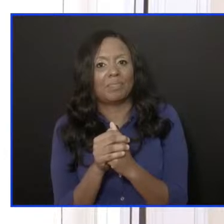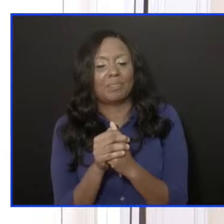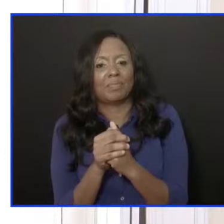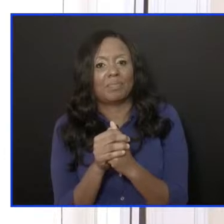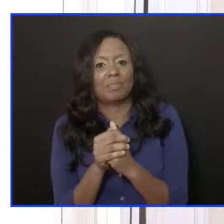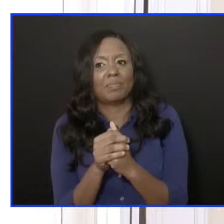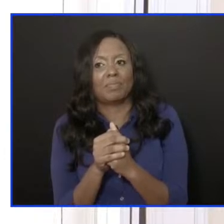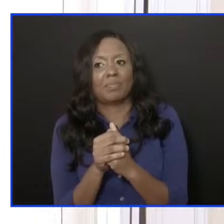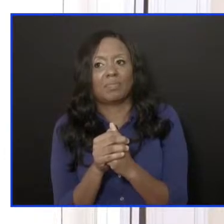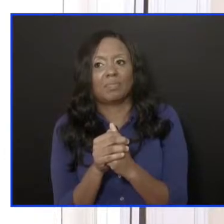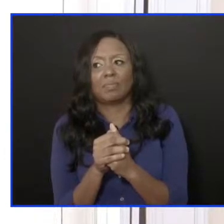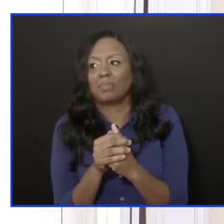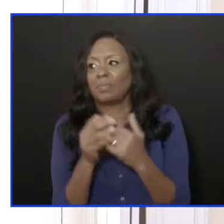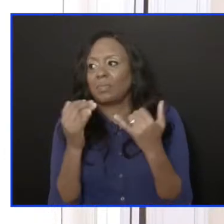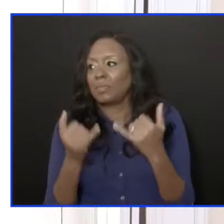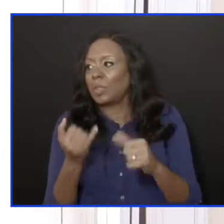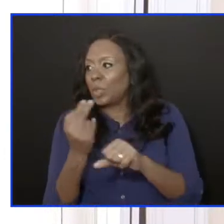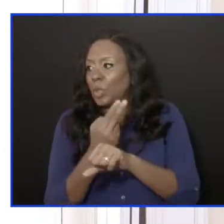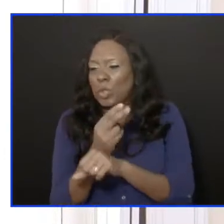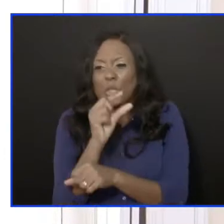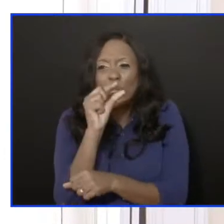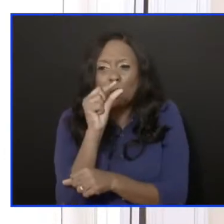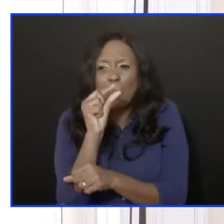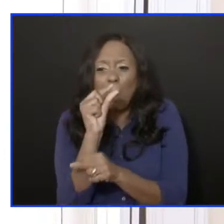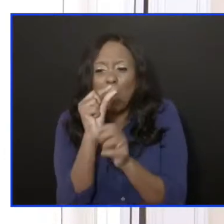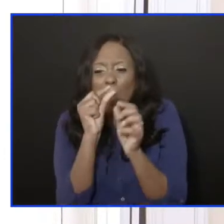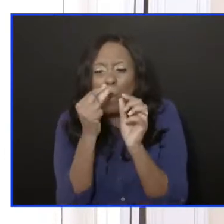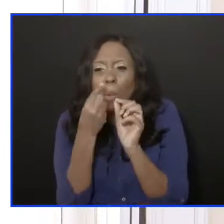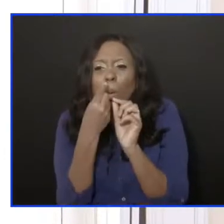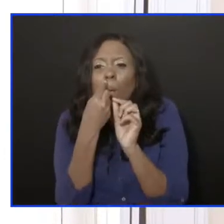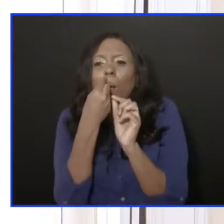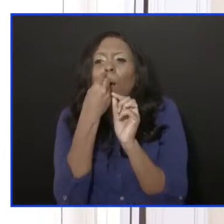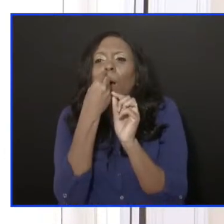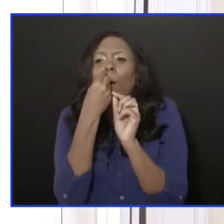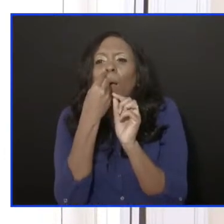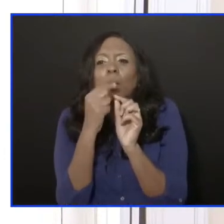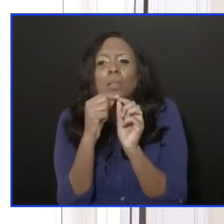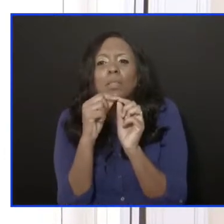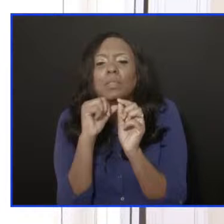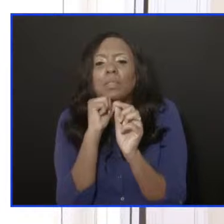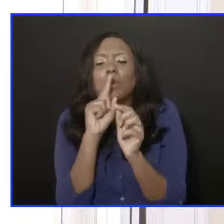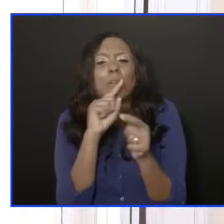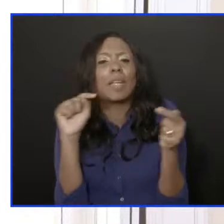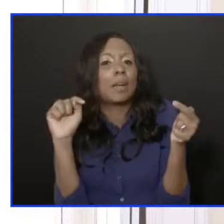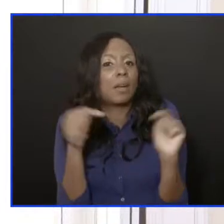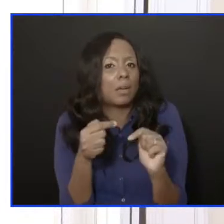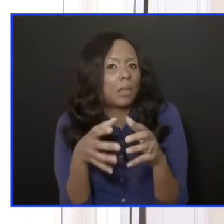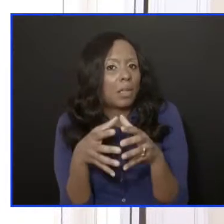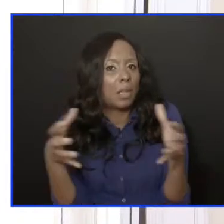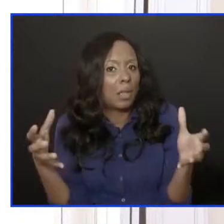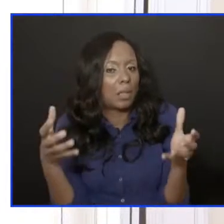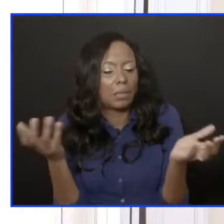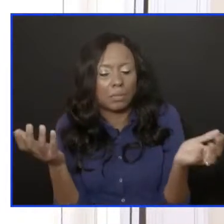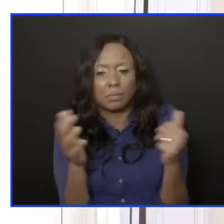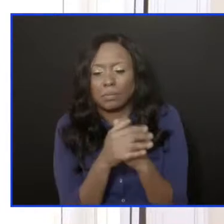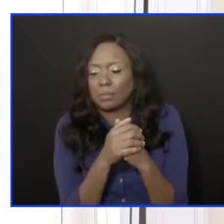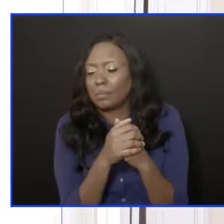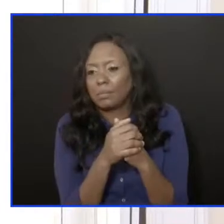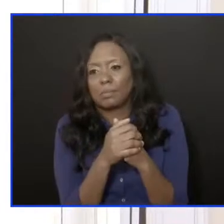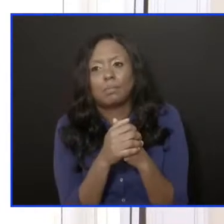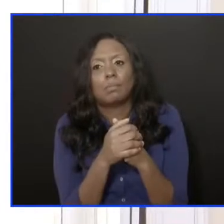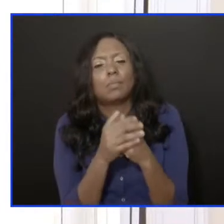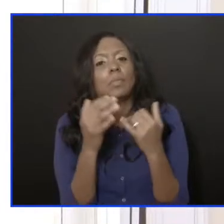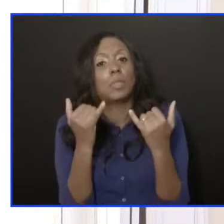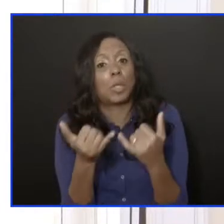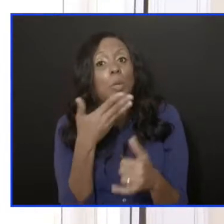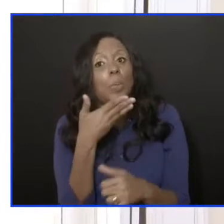they're now using microtips for the most part, and it is not as invasive or as does not hurt anywhere near as much